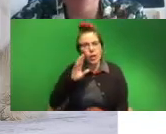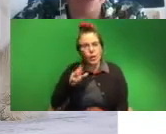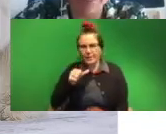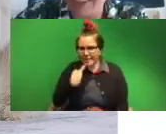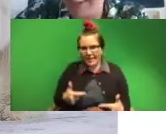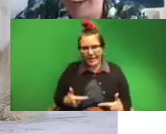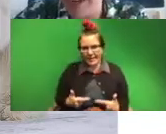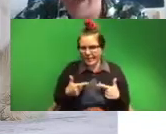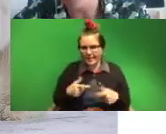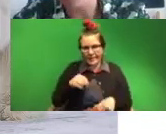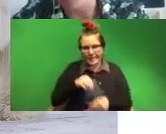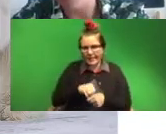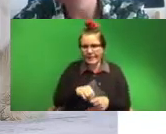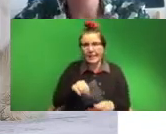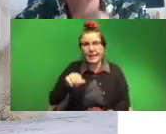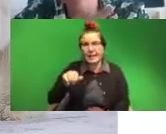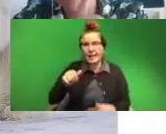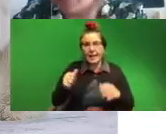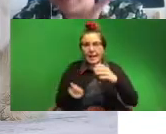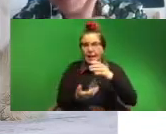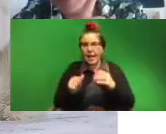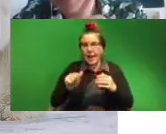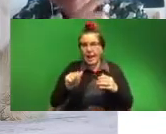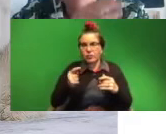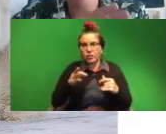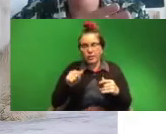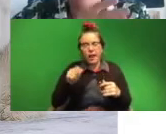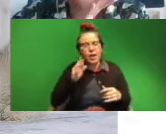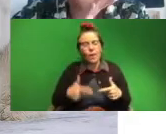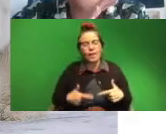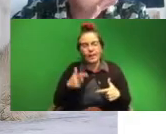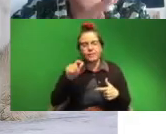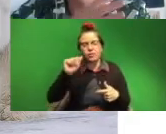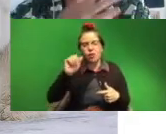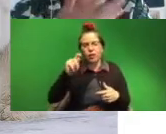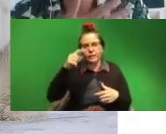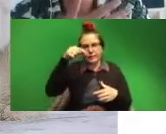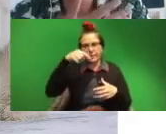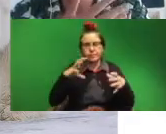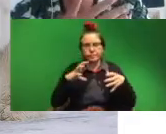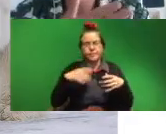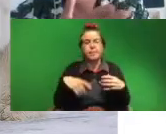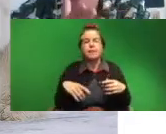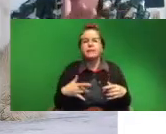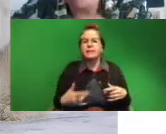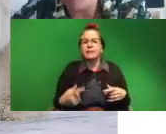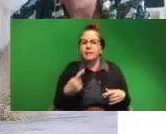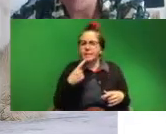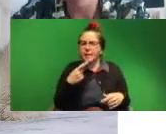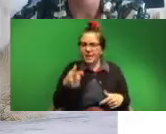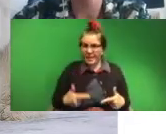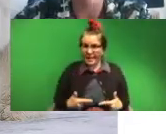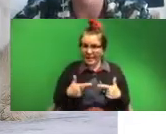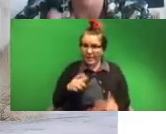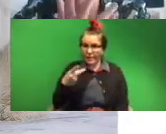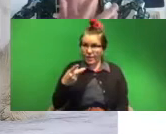live in, let's say, Antarctica. I know that it lives in the Arctic. So I can generally say that this living polar bear